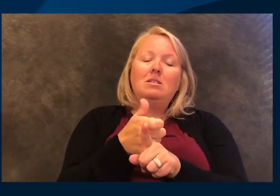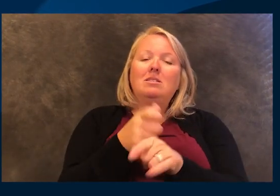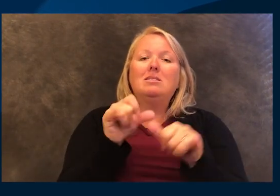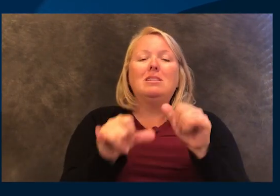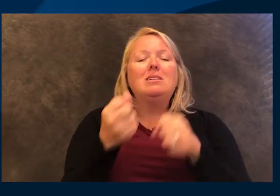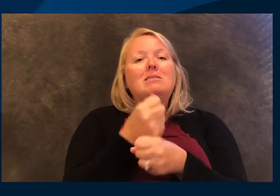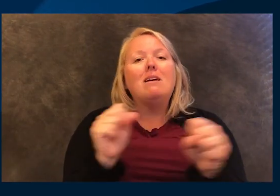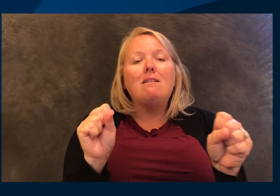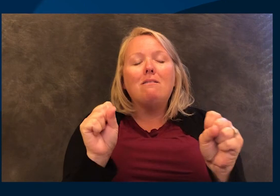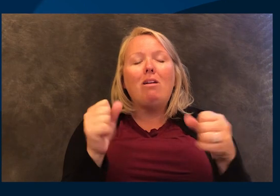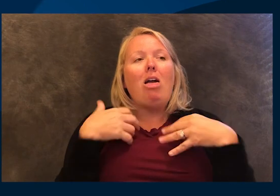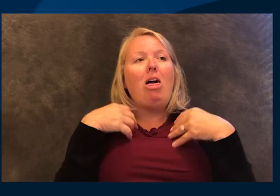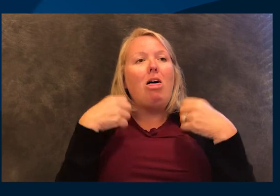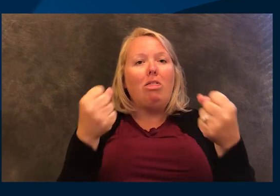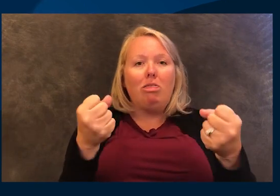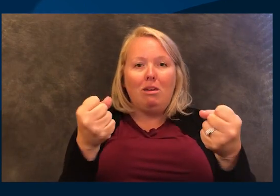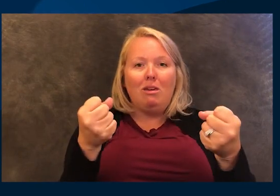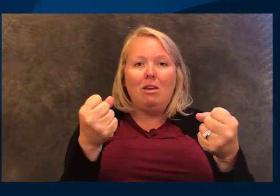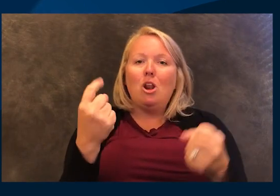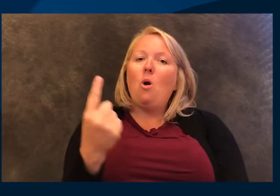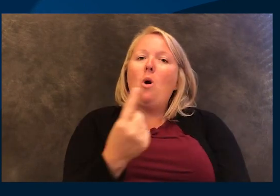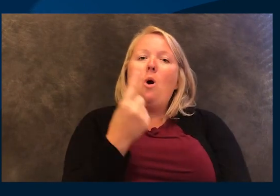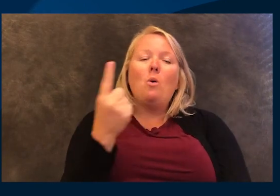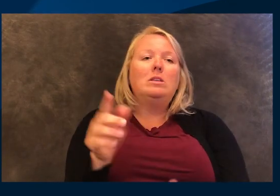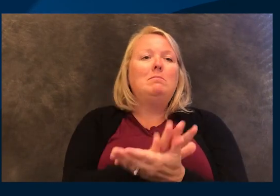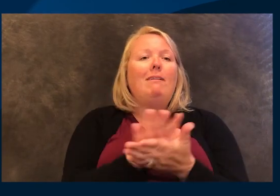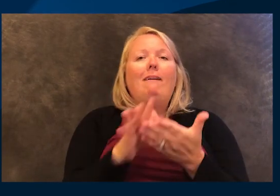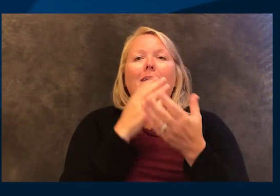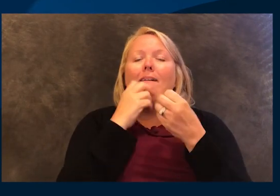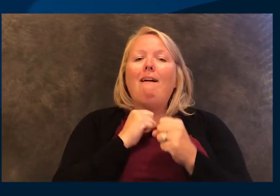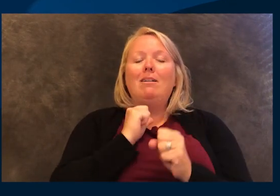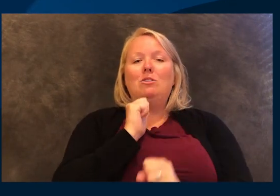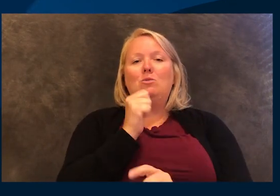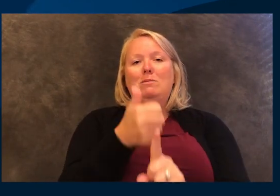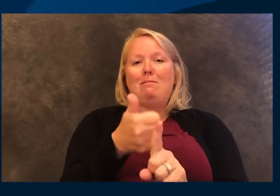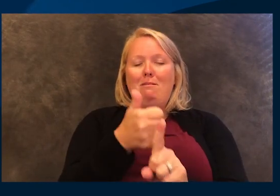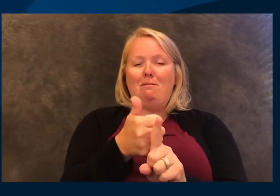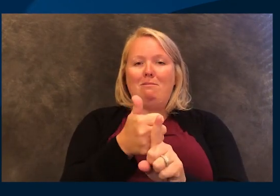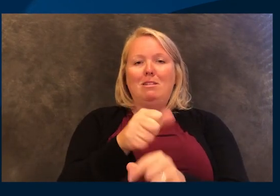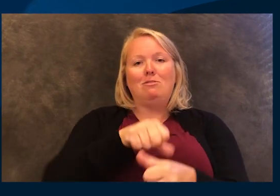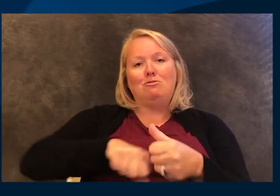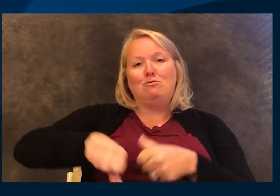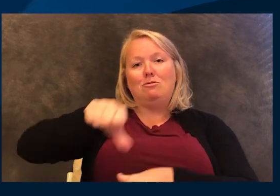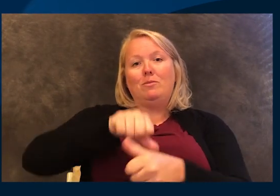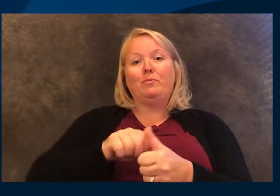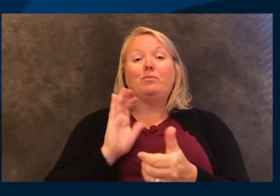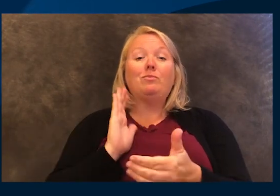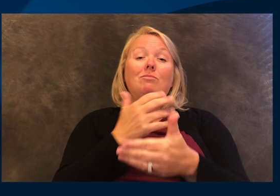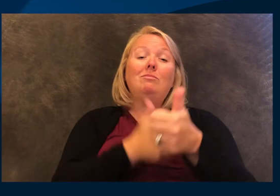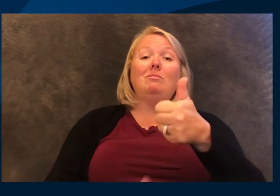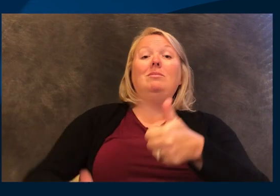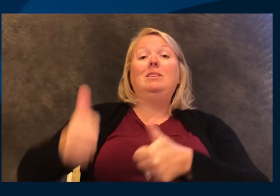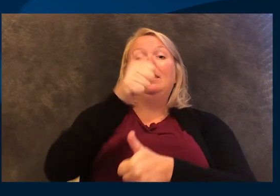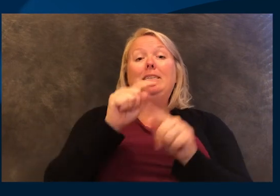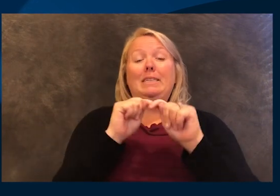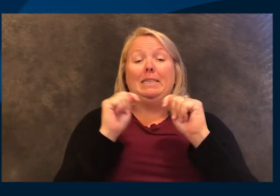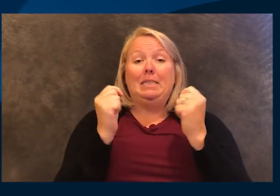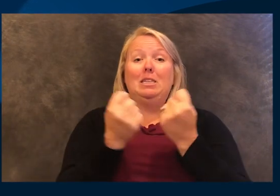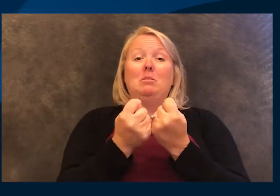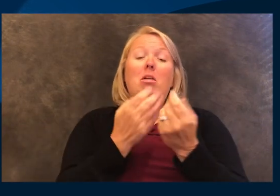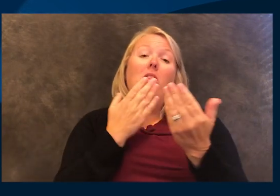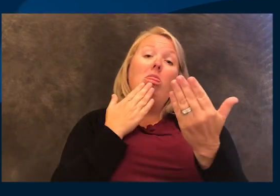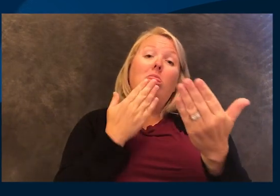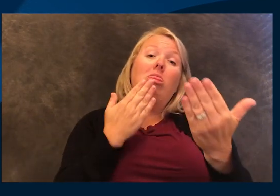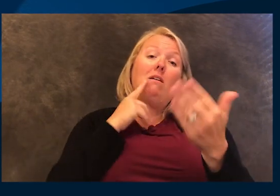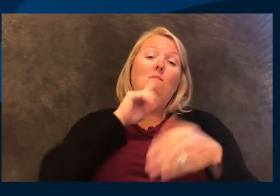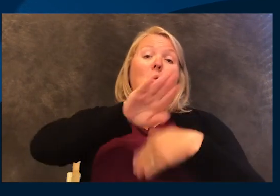stay healthy, and always be kind to yourself and each other. The executive team of Michigan Medicine, thank you